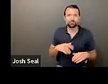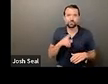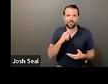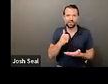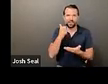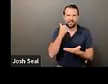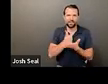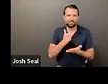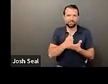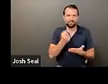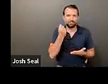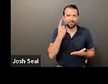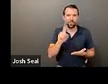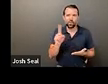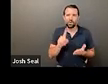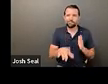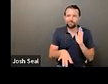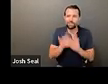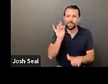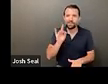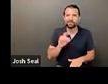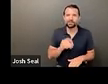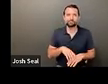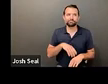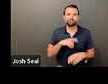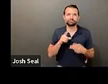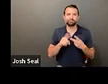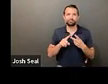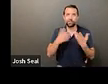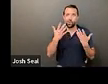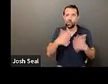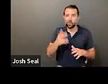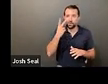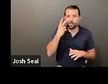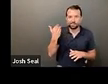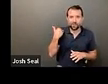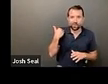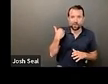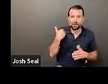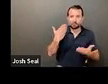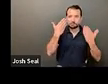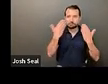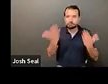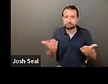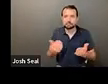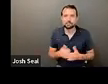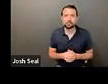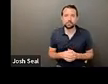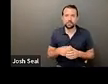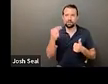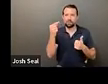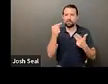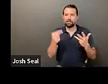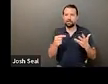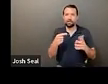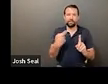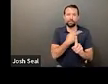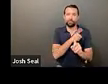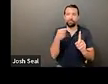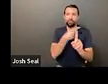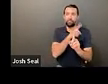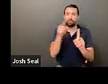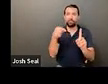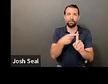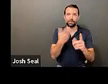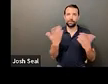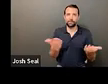them are located. I don't know if I've already gotten this one. I don't, you know, they were talking about this one and that one and this one and that one. And it was just like, it just became too much for